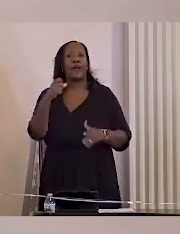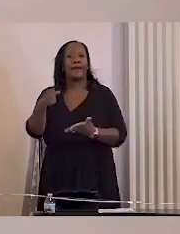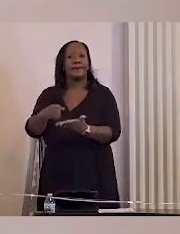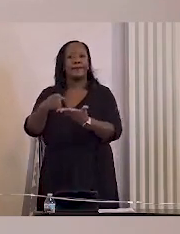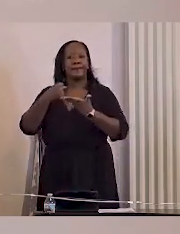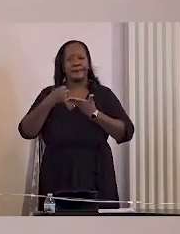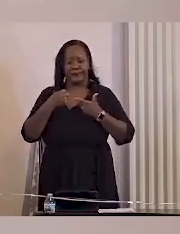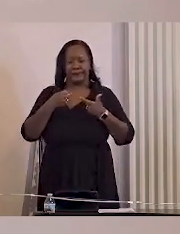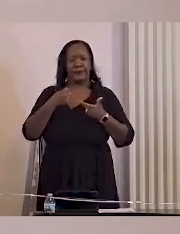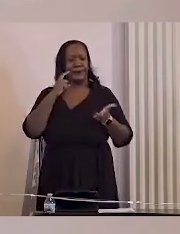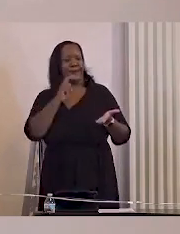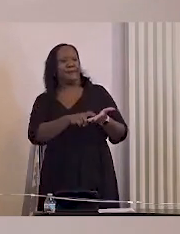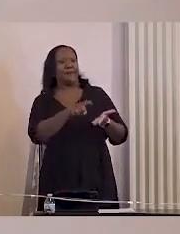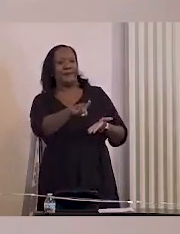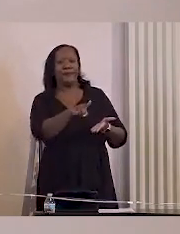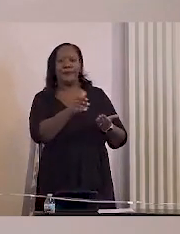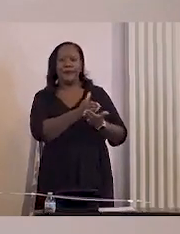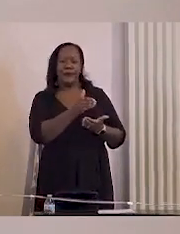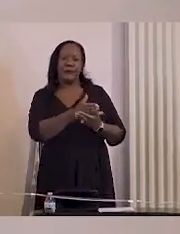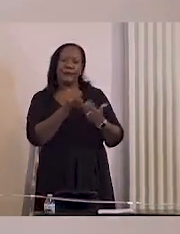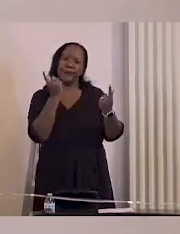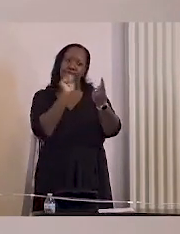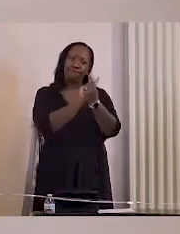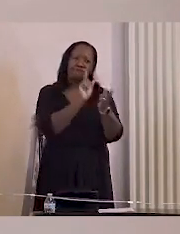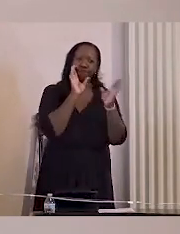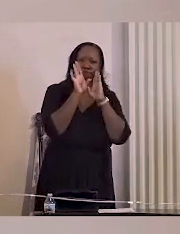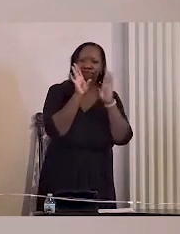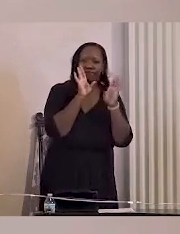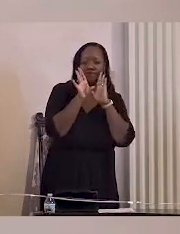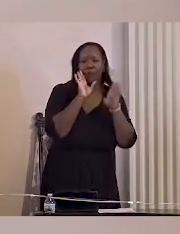new and would like or invite some conversation.